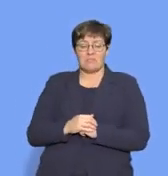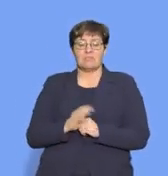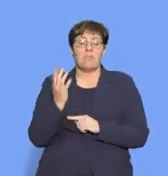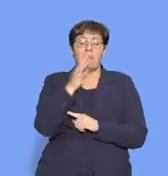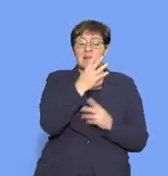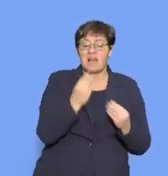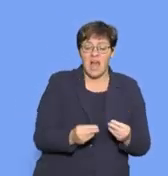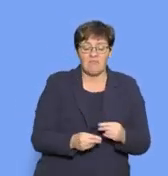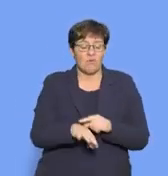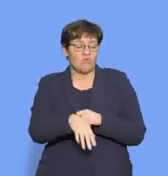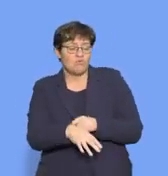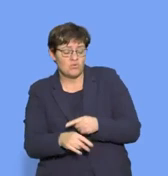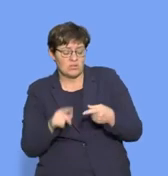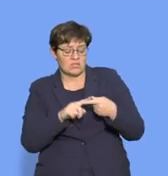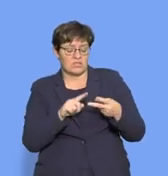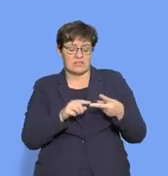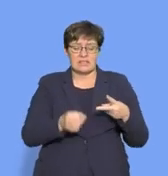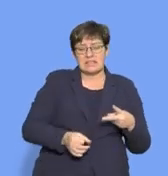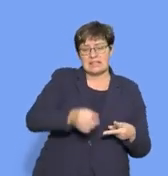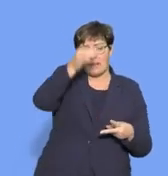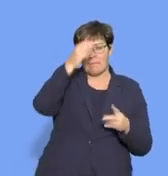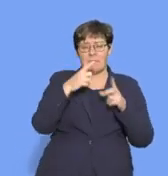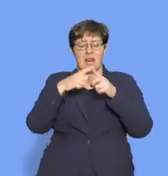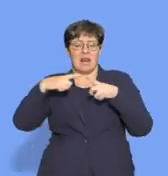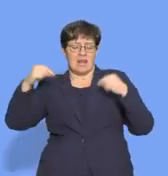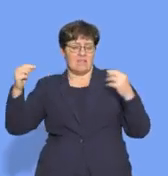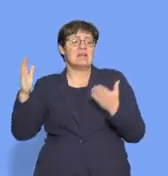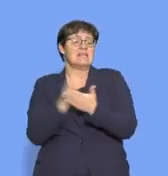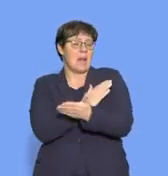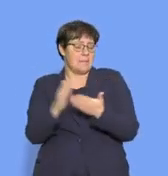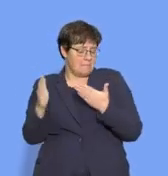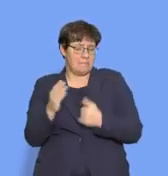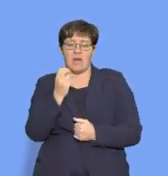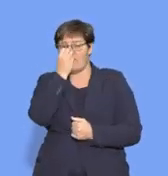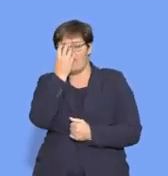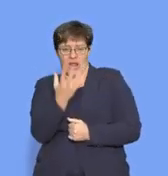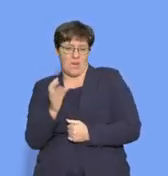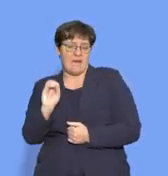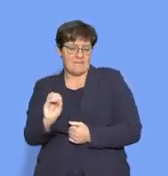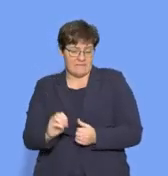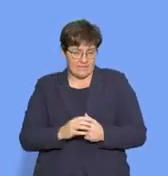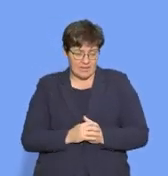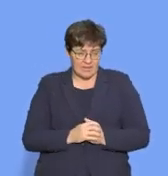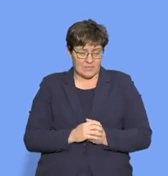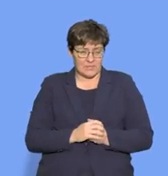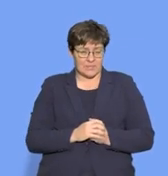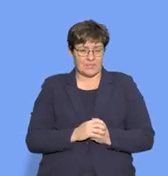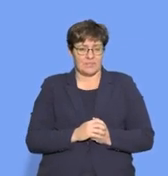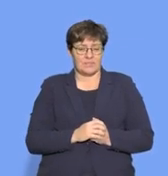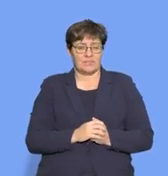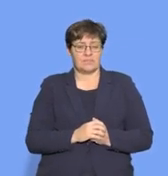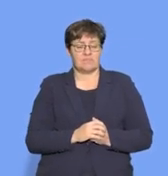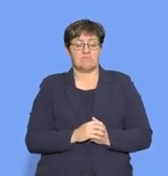Plants have roots, stems, and leaves, and at certain times of the year, they will also have